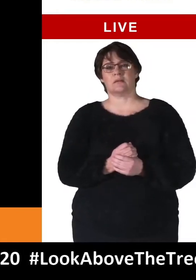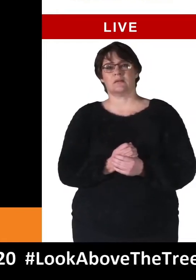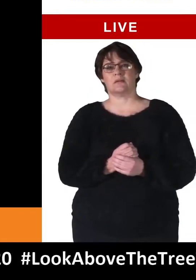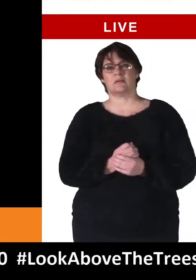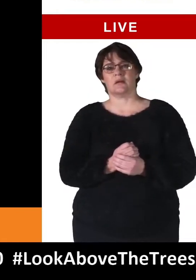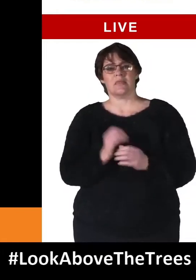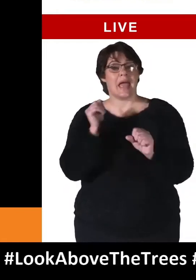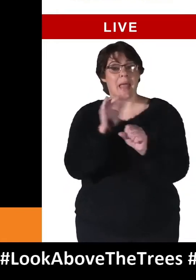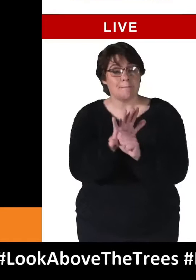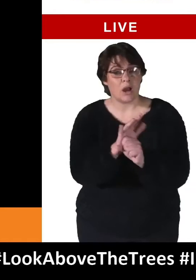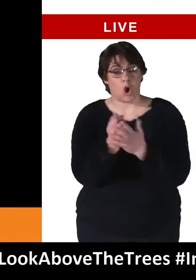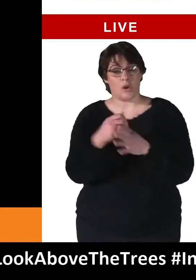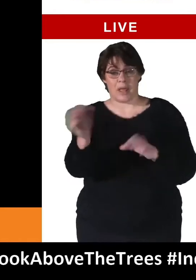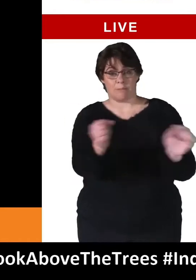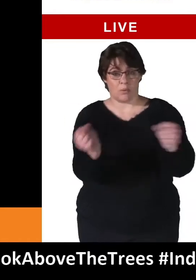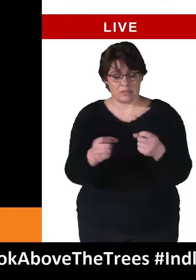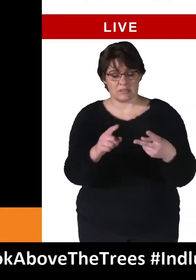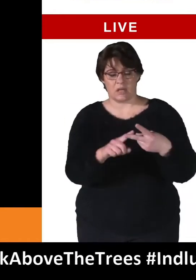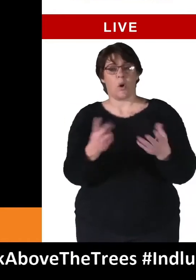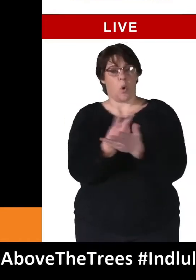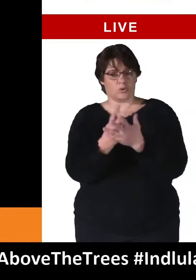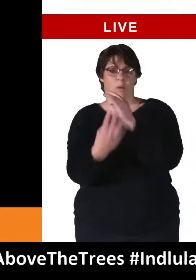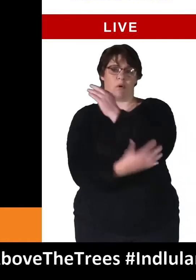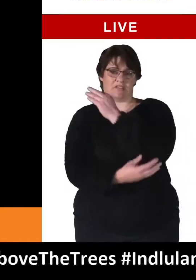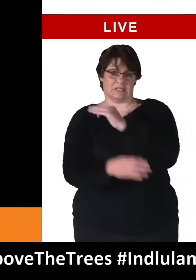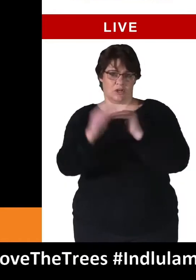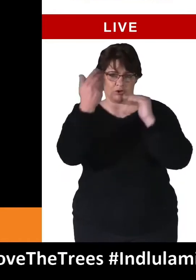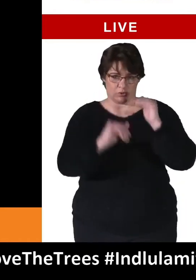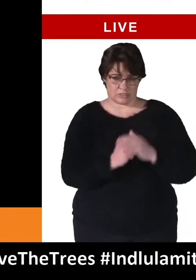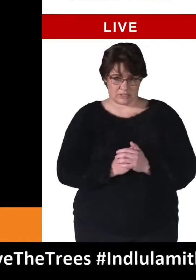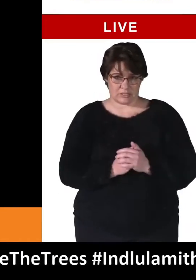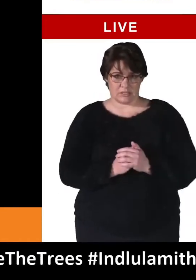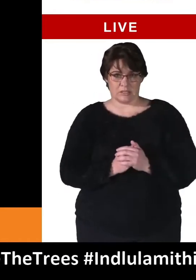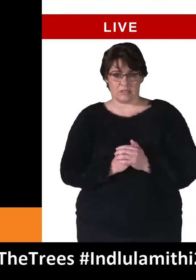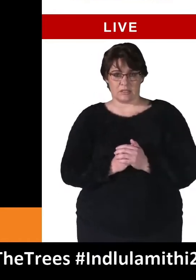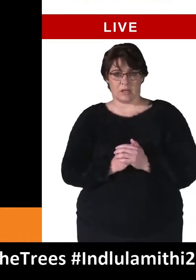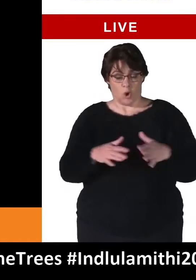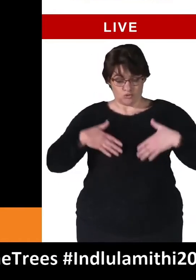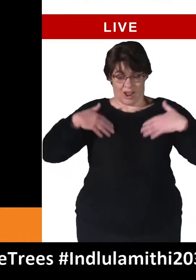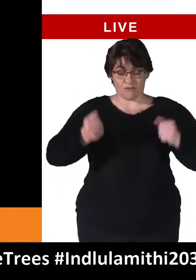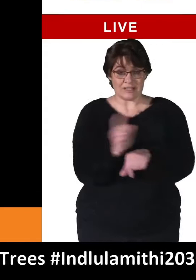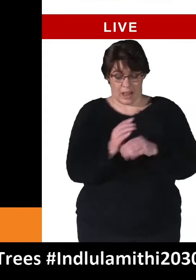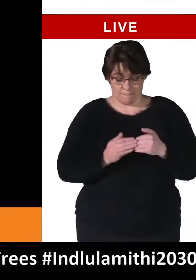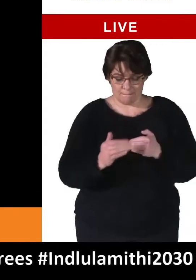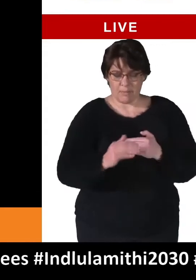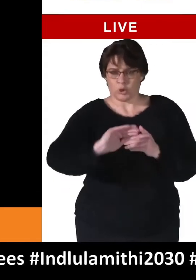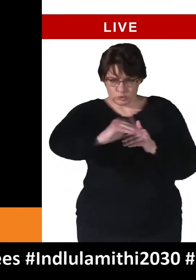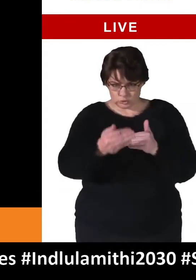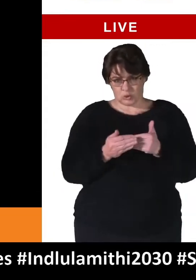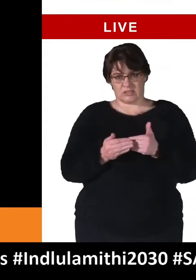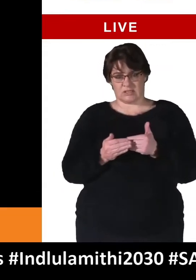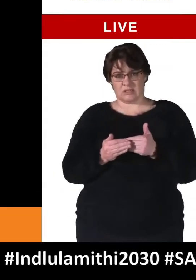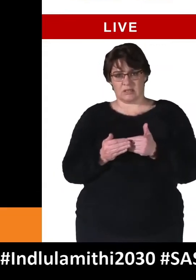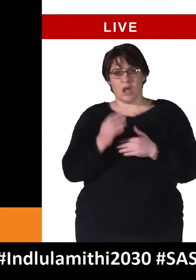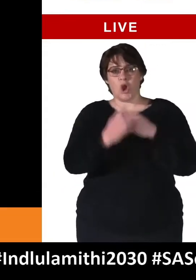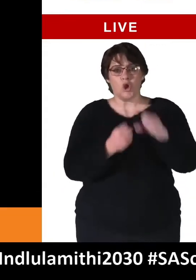the impact on employment as well as on poverty. It shortens the recovery period, produces average